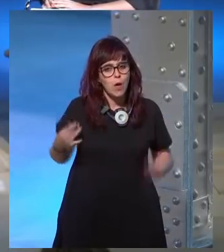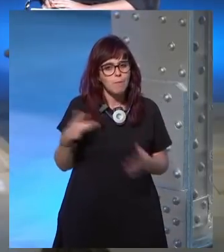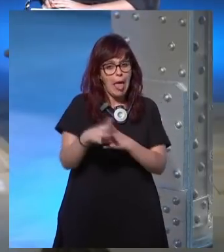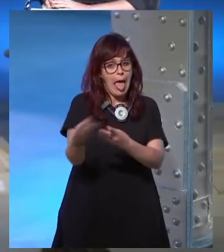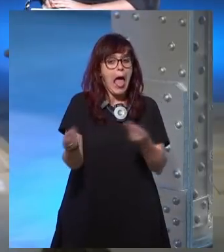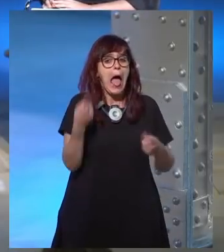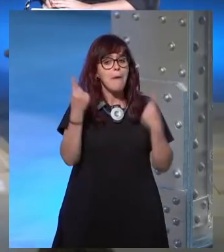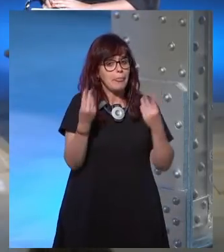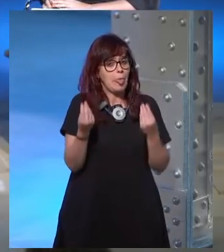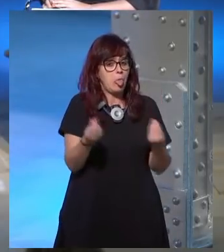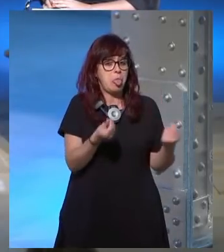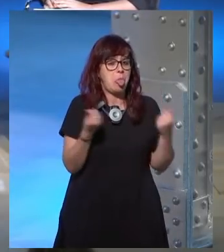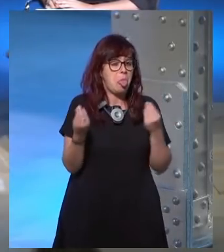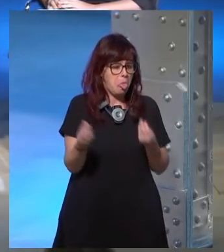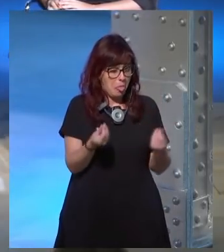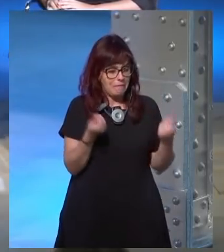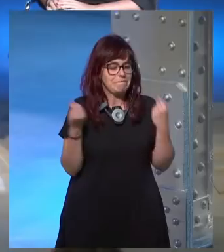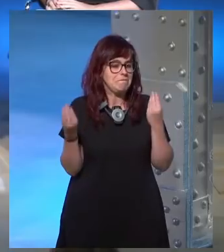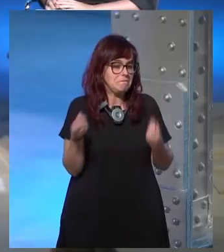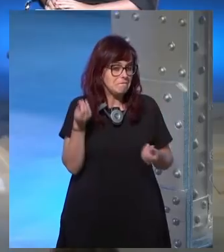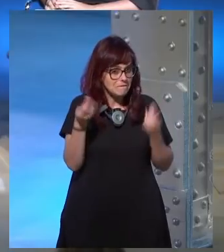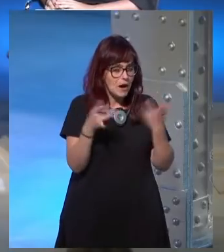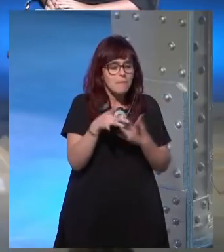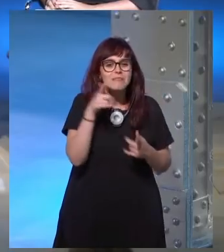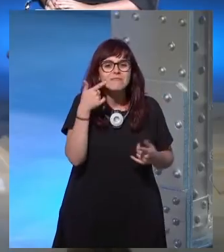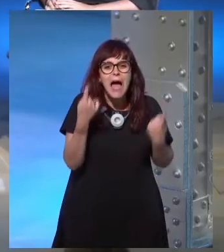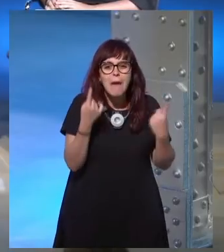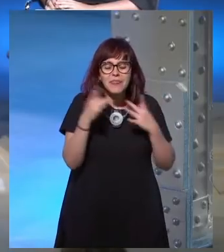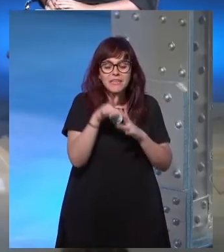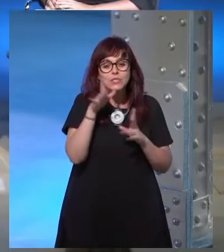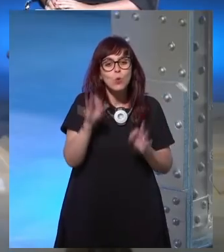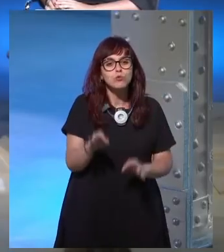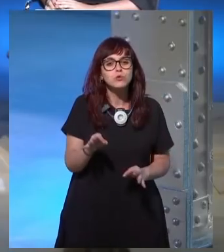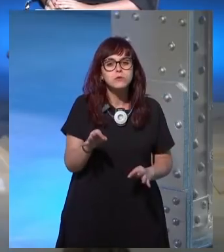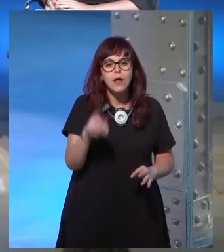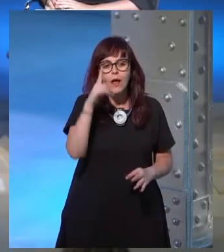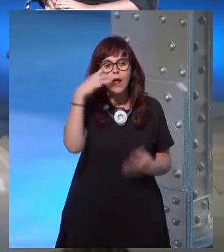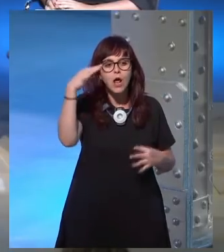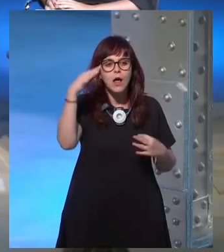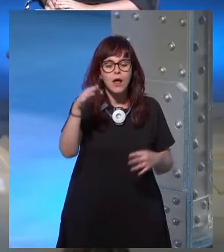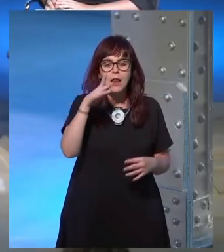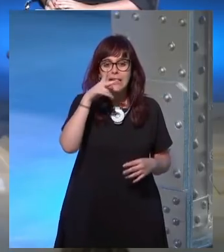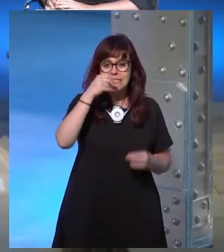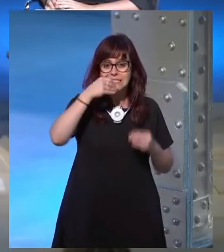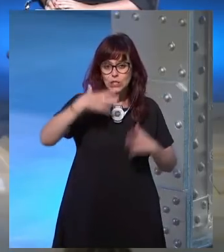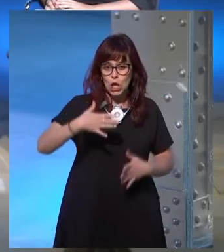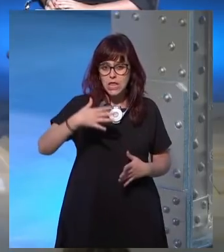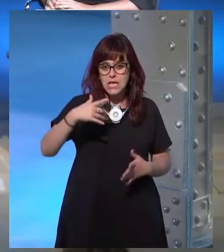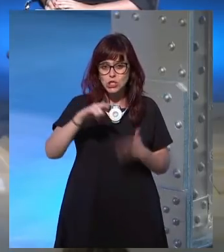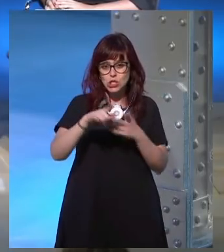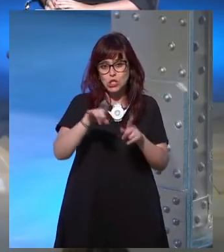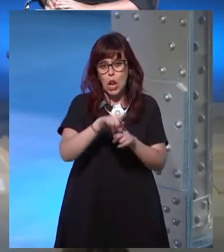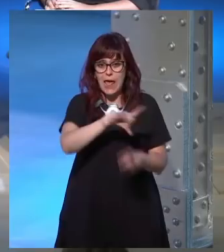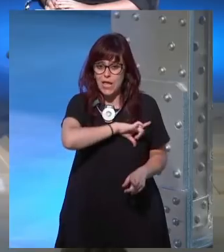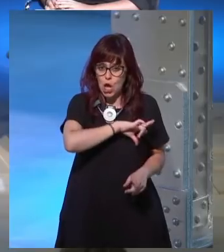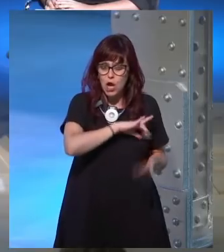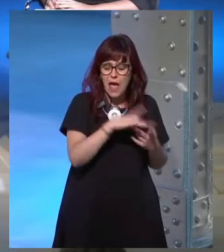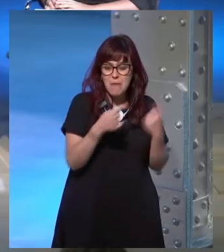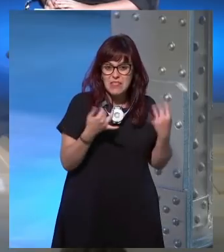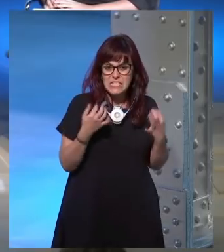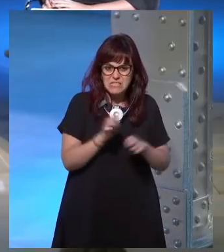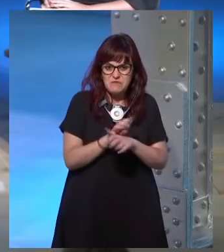you create, sometimes a bit slimy too. Am I the only one who, when was reading The Stars Are Legion,